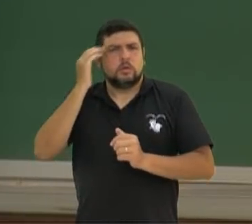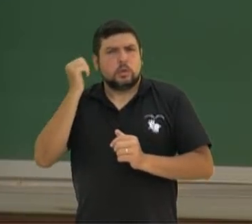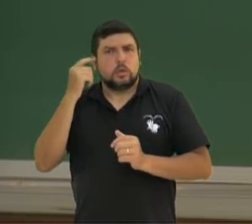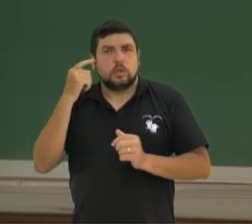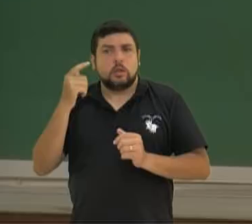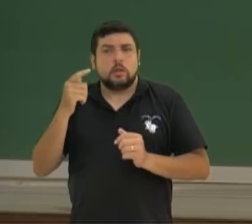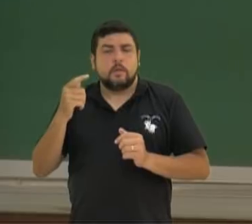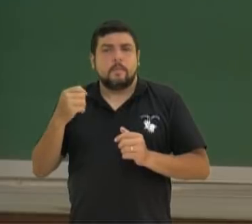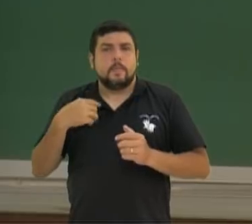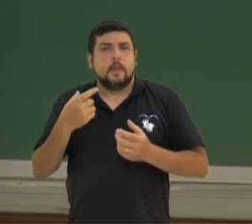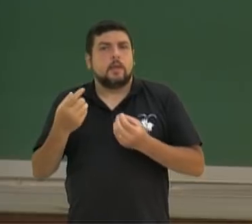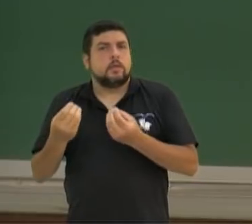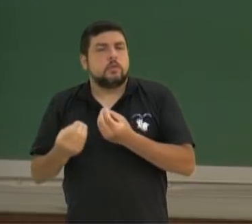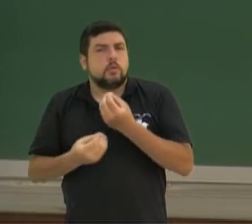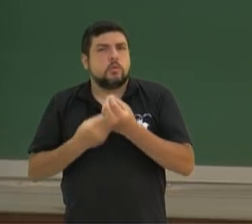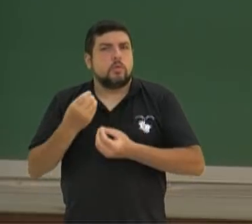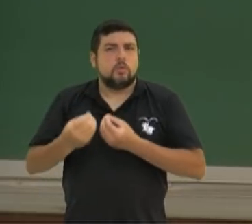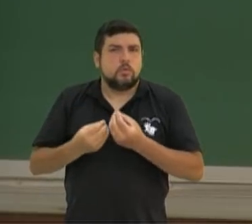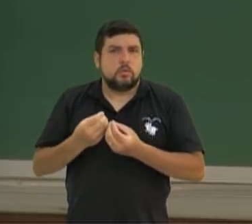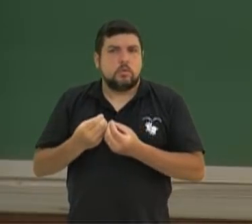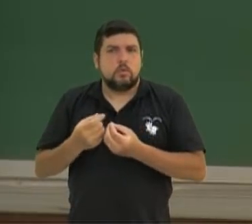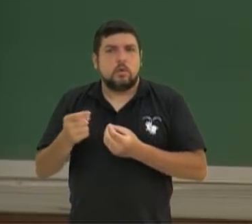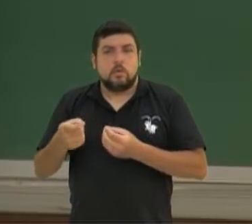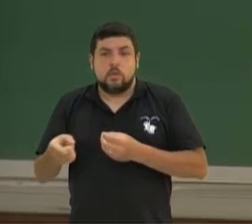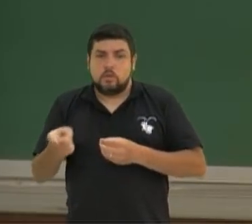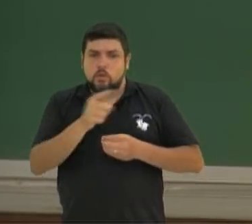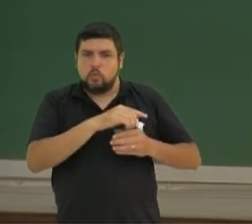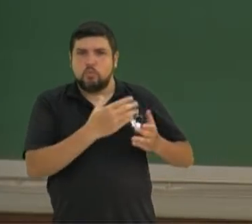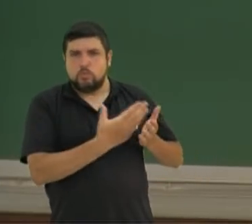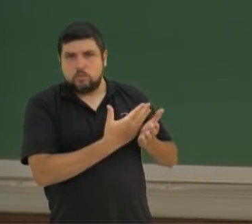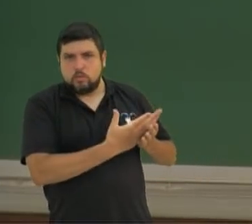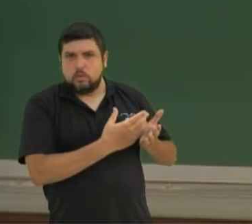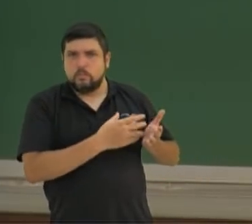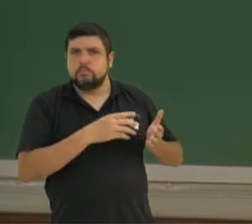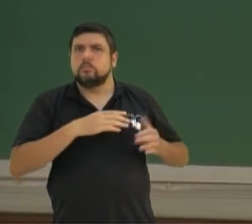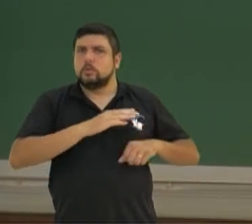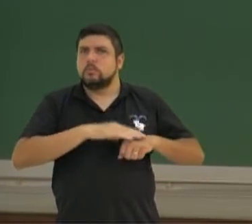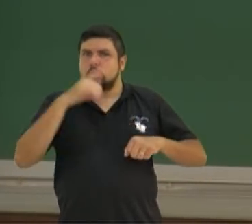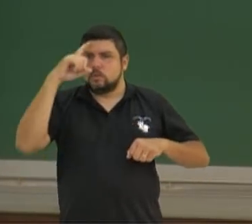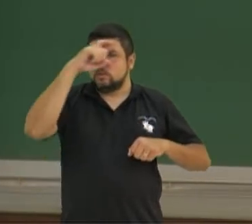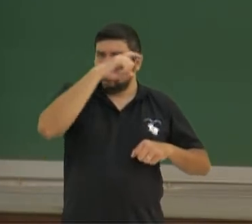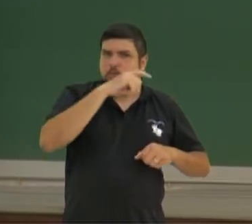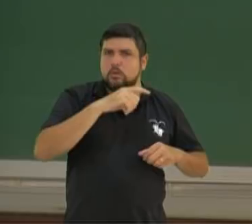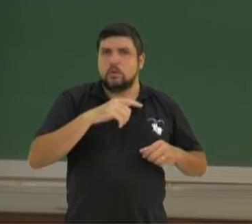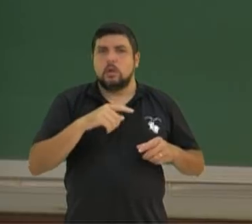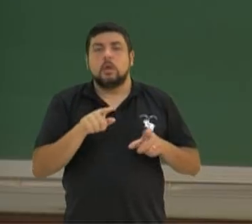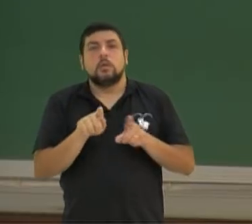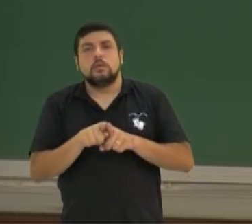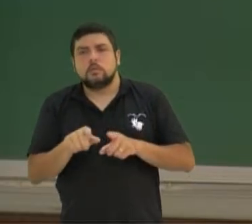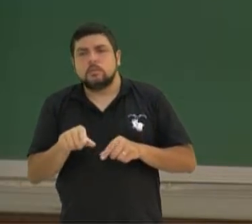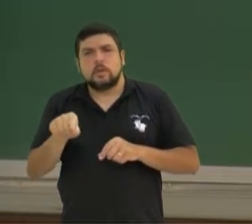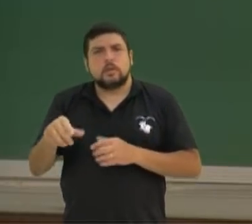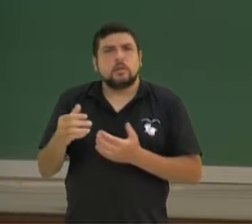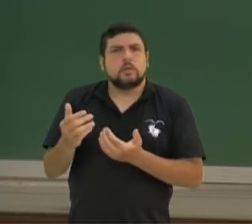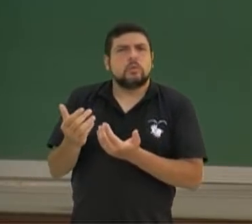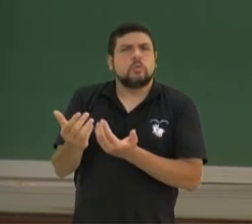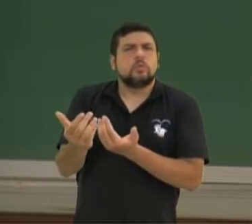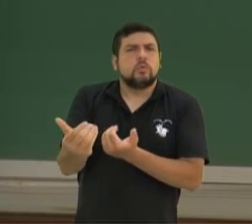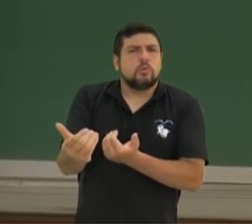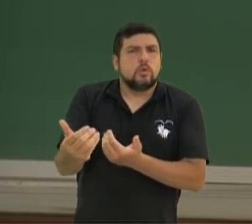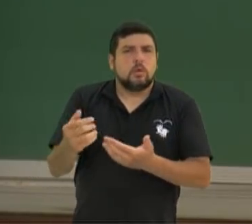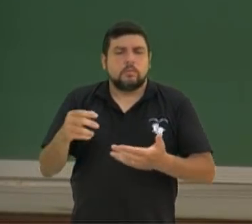edição aqui, a Malala conta a história dela de uma forma bem simples, bem acessível,